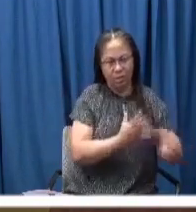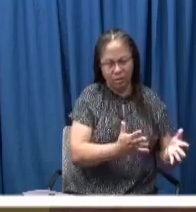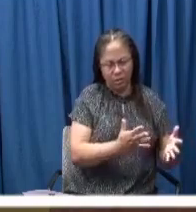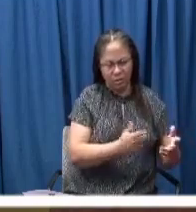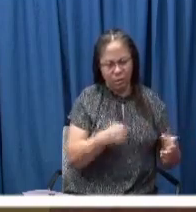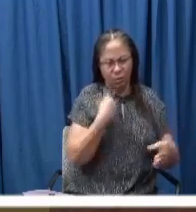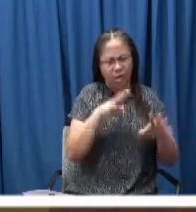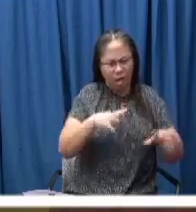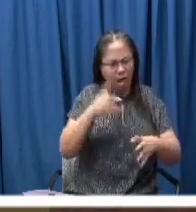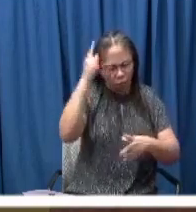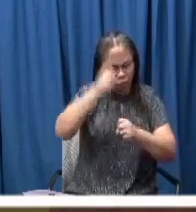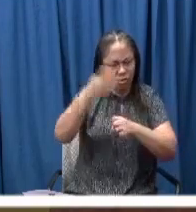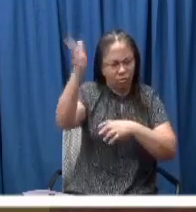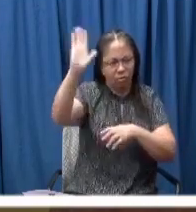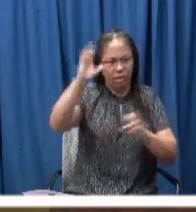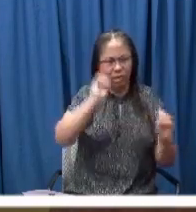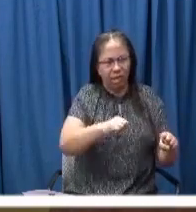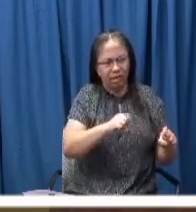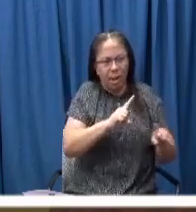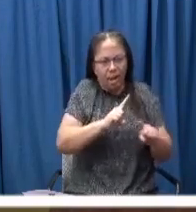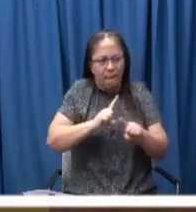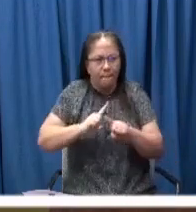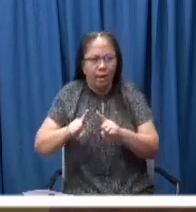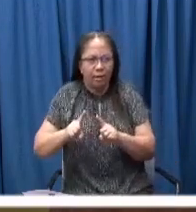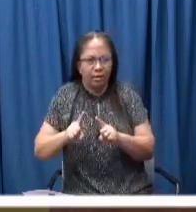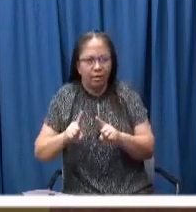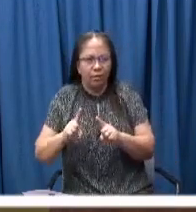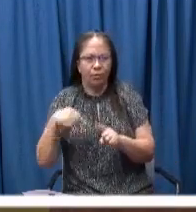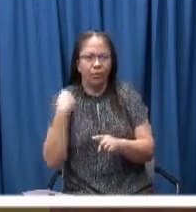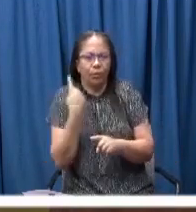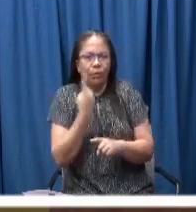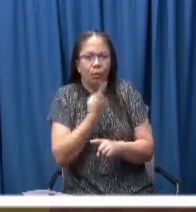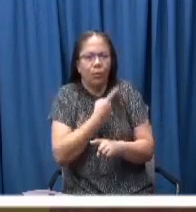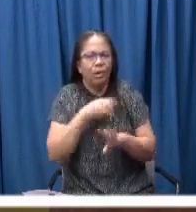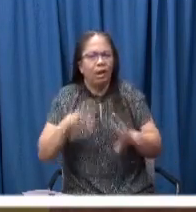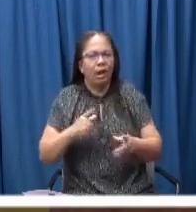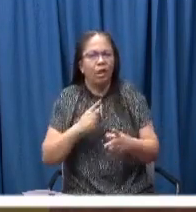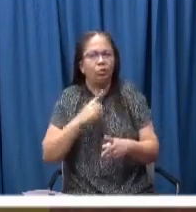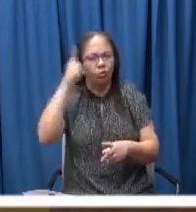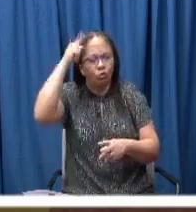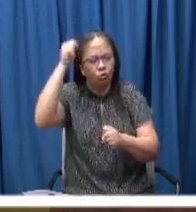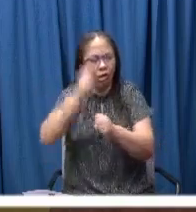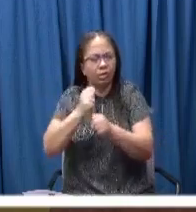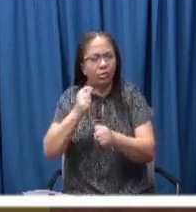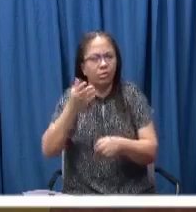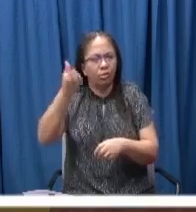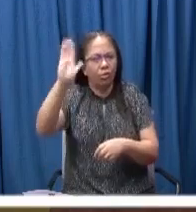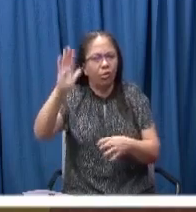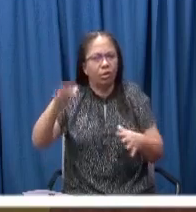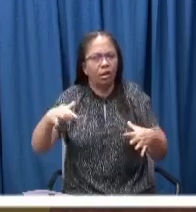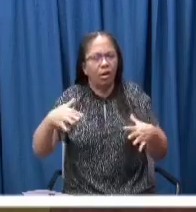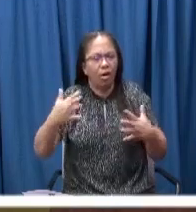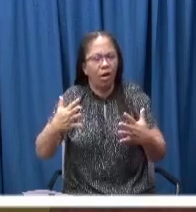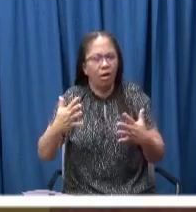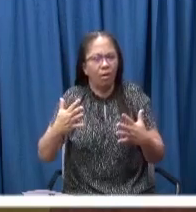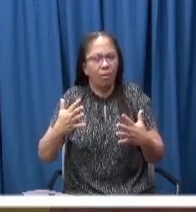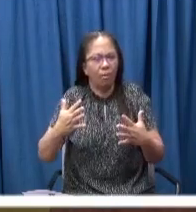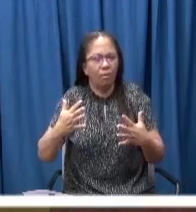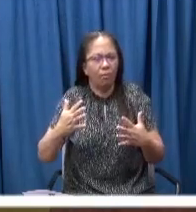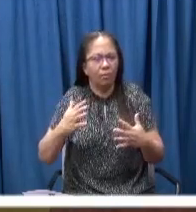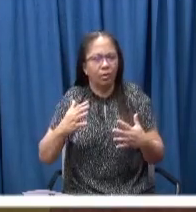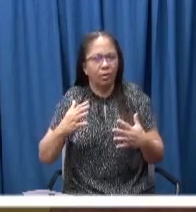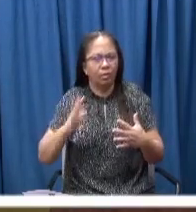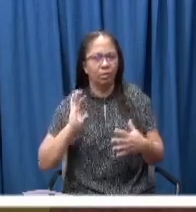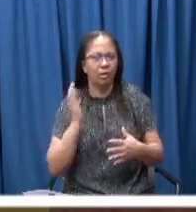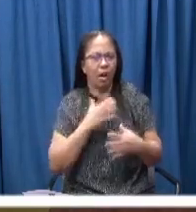with that. But the truth of it is that we can only trust God with our external being if